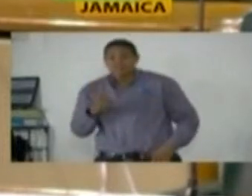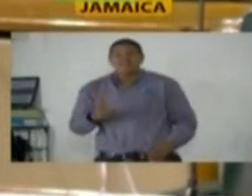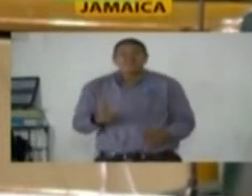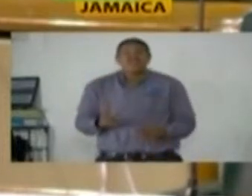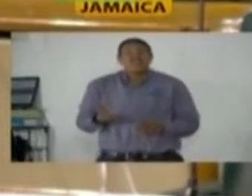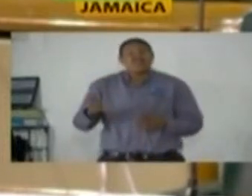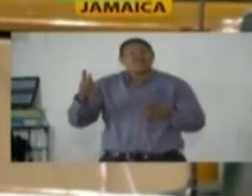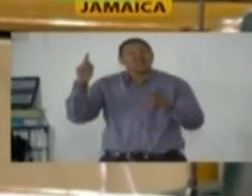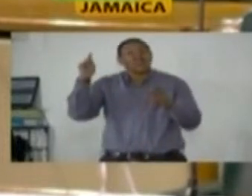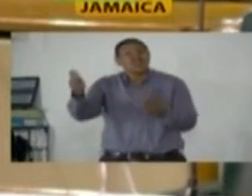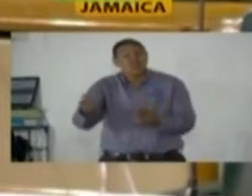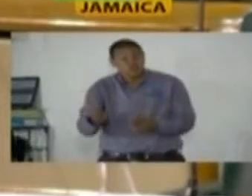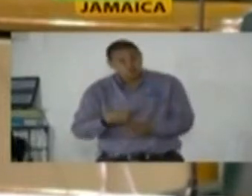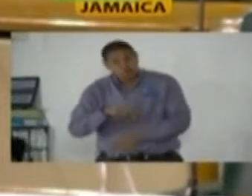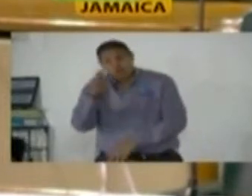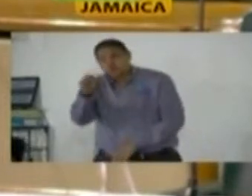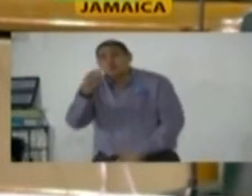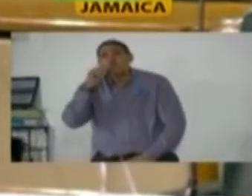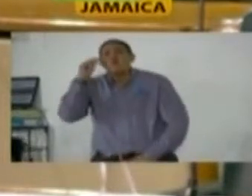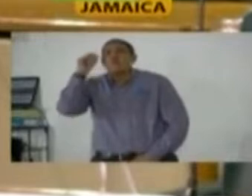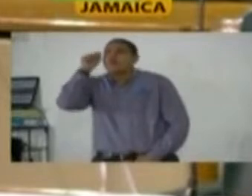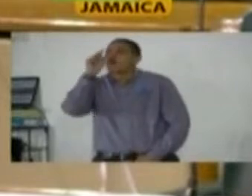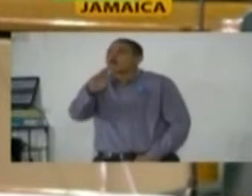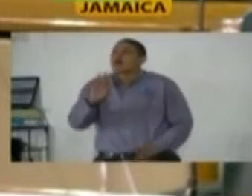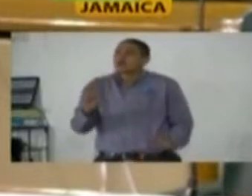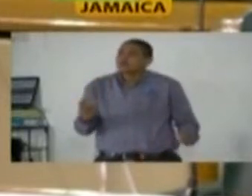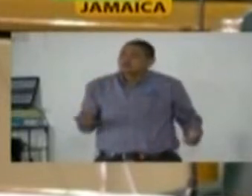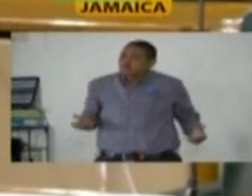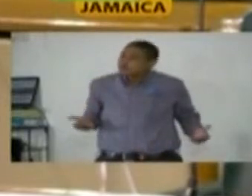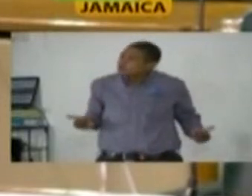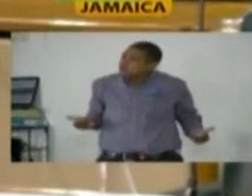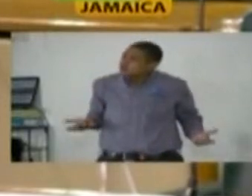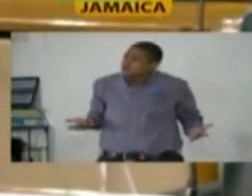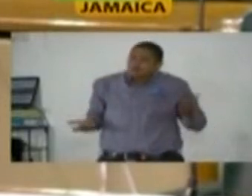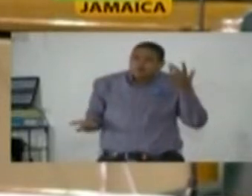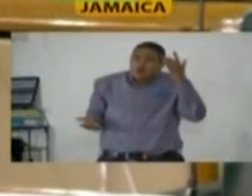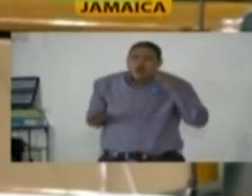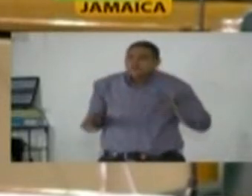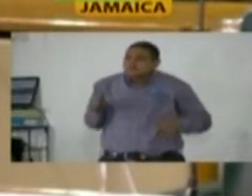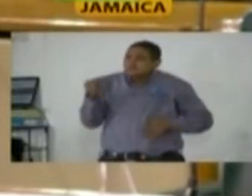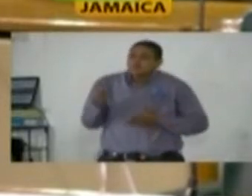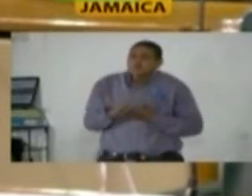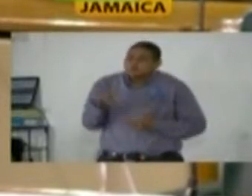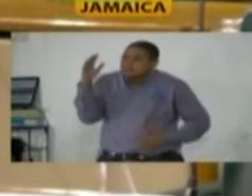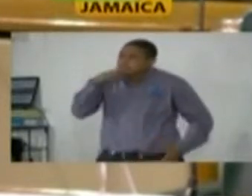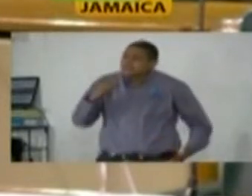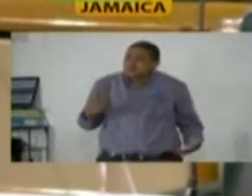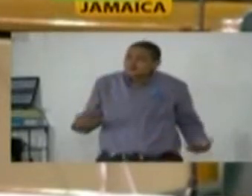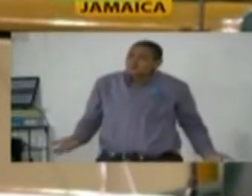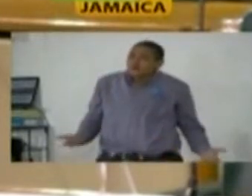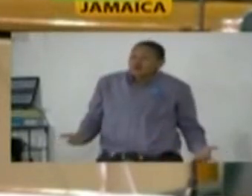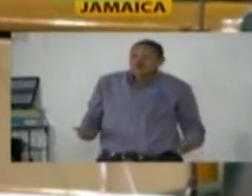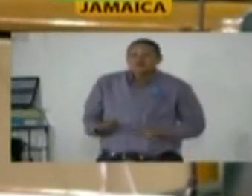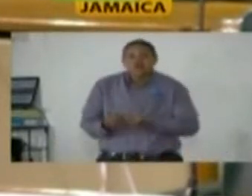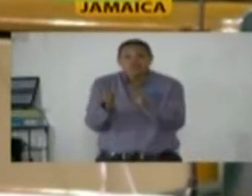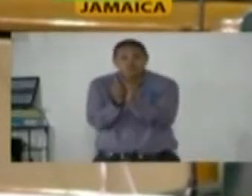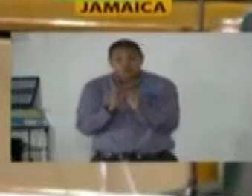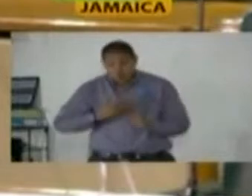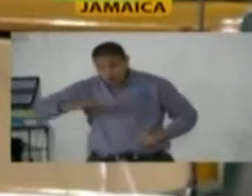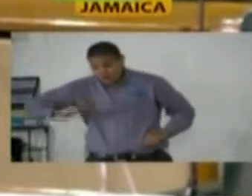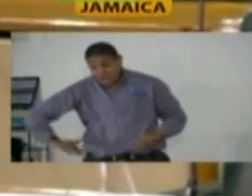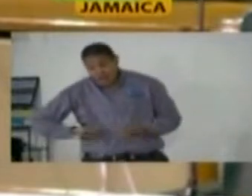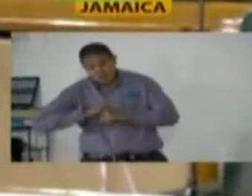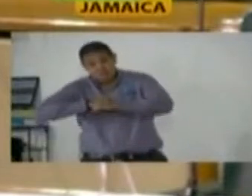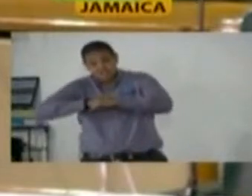will visit homes to understand the issues why the children are not in school. Together with our Child Protection and